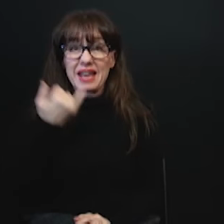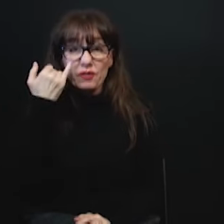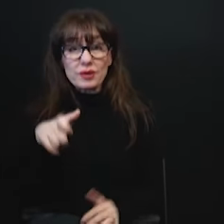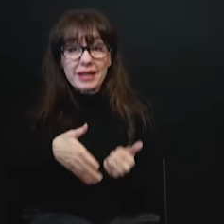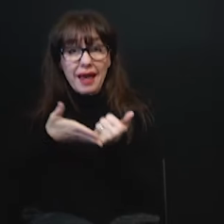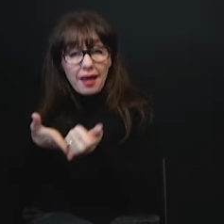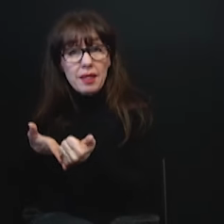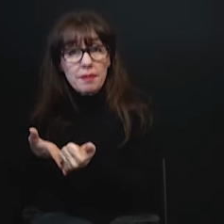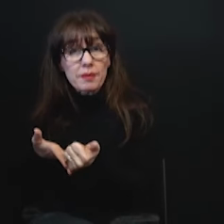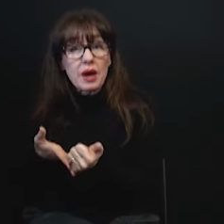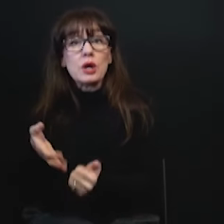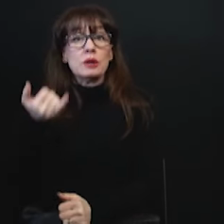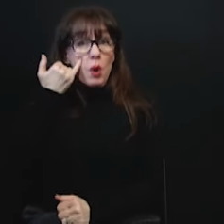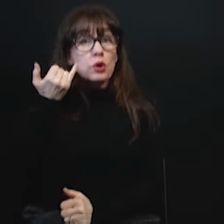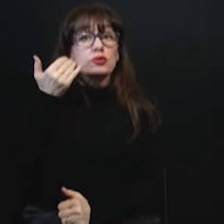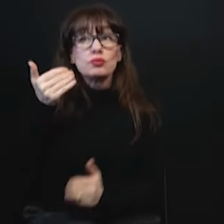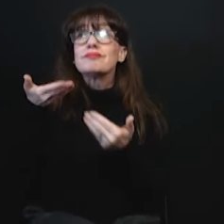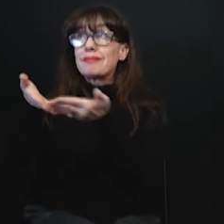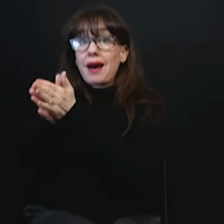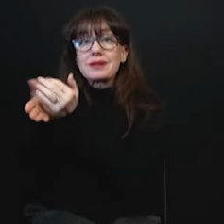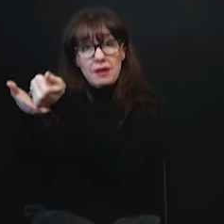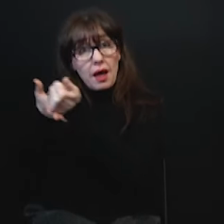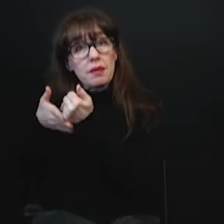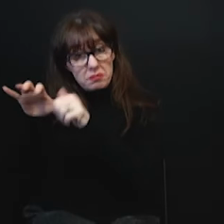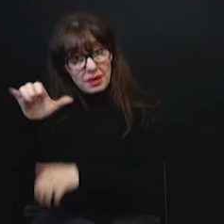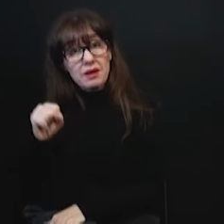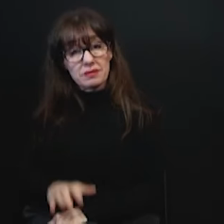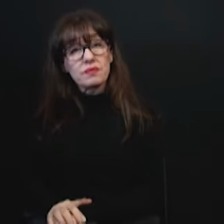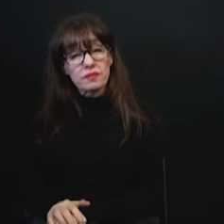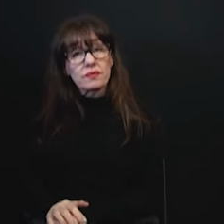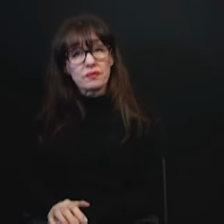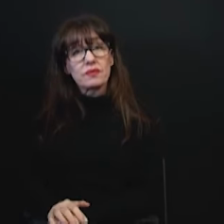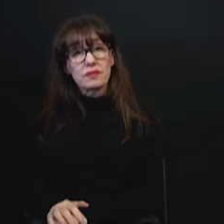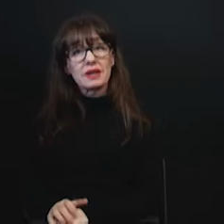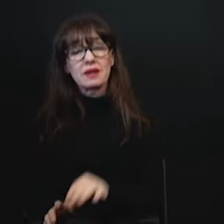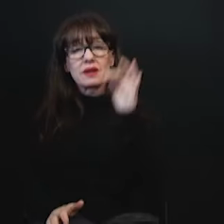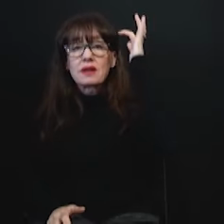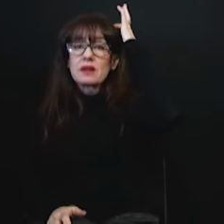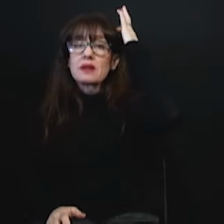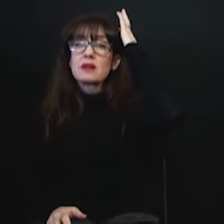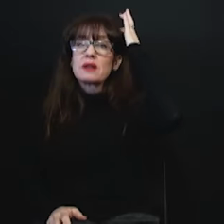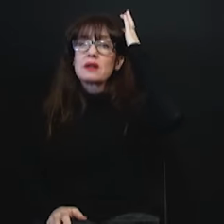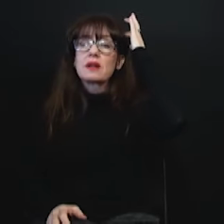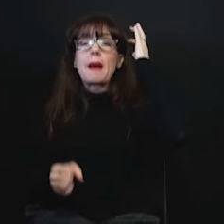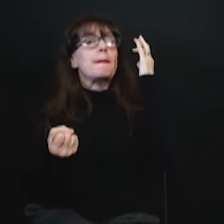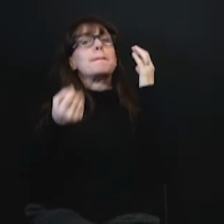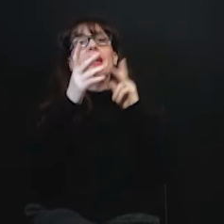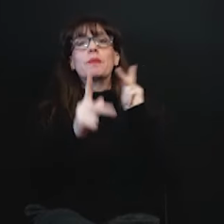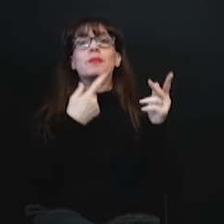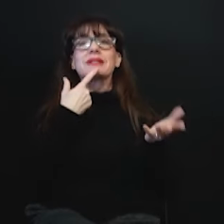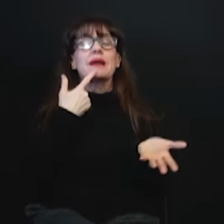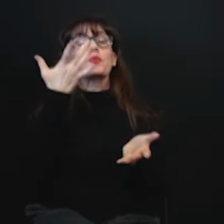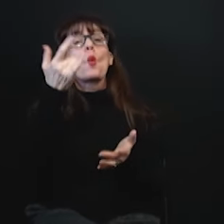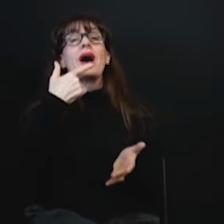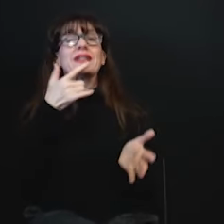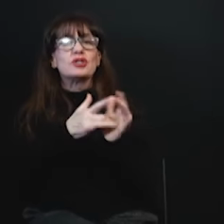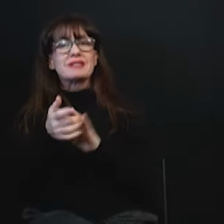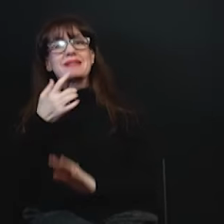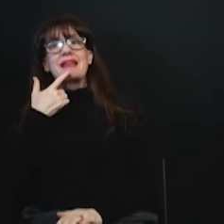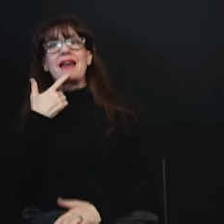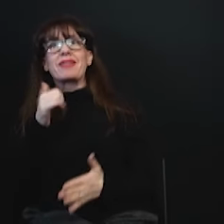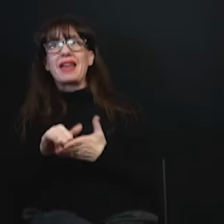supposed to do that. We're supposed to do that. This is where so many people, you know, why did Jesus say crazy things